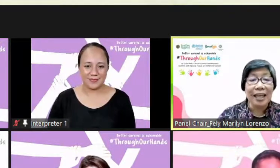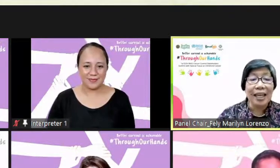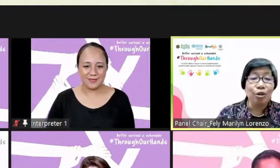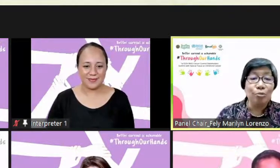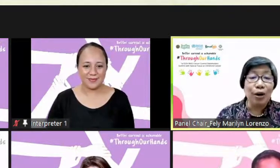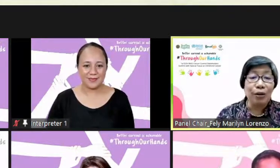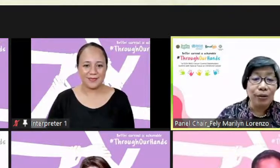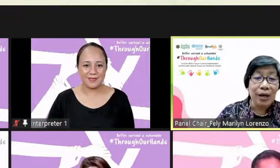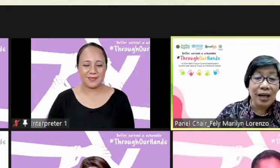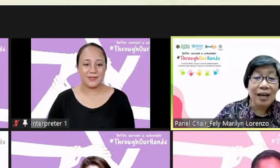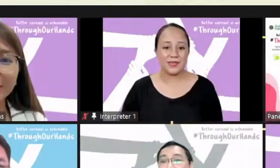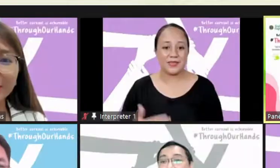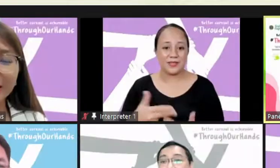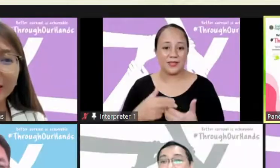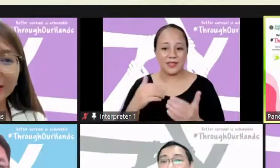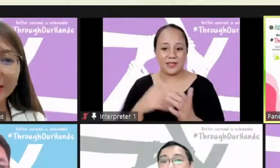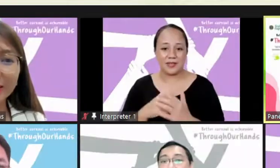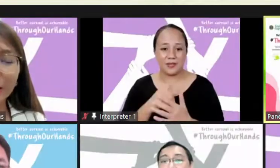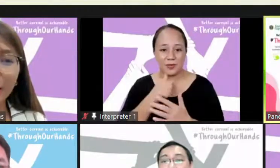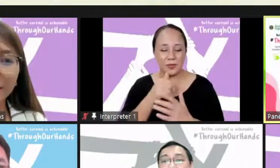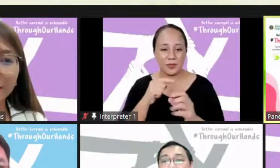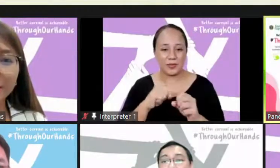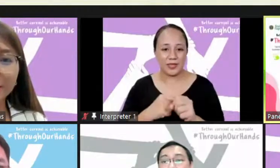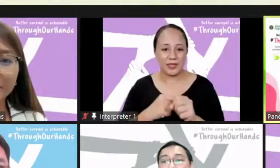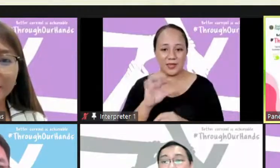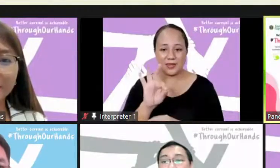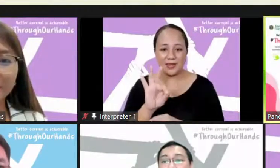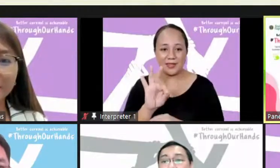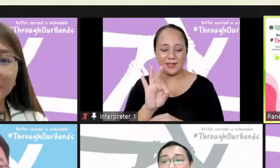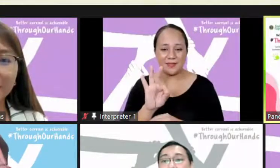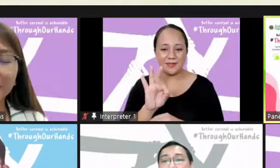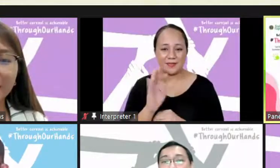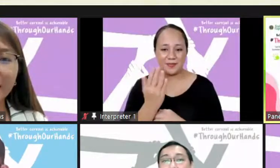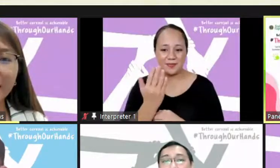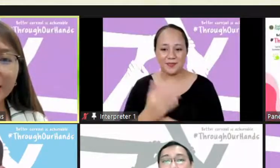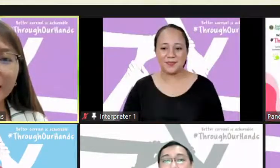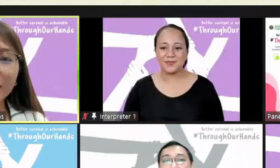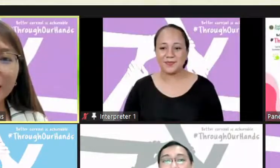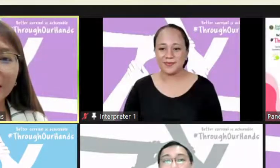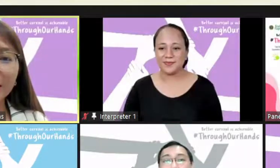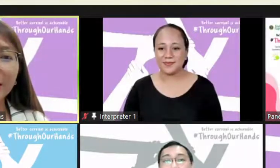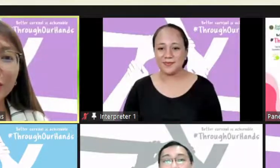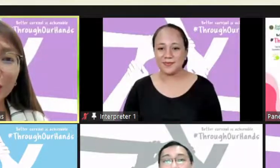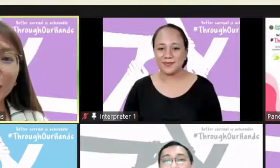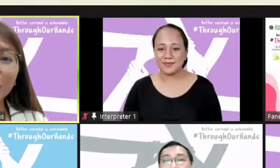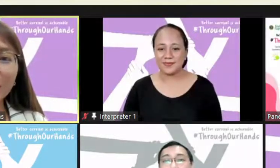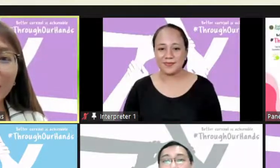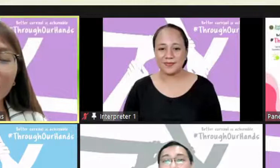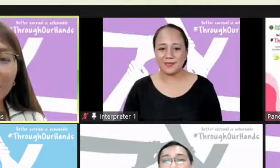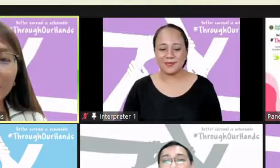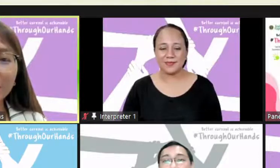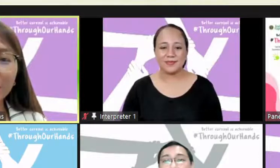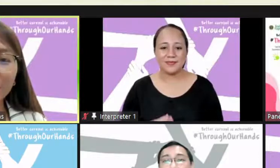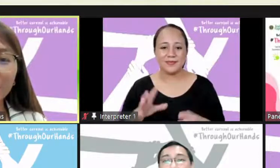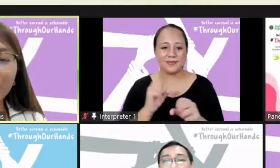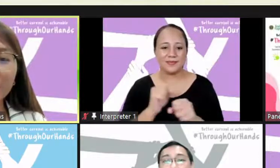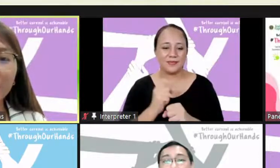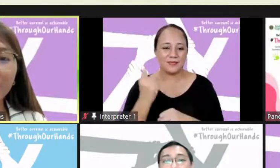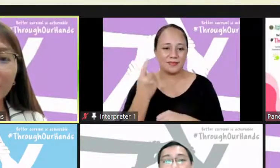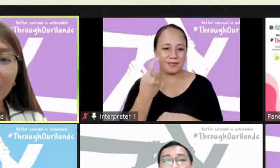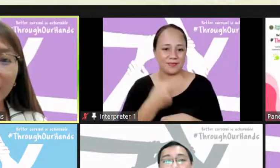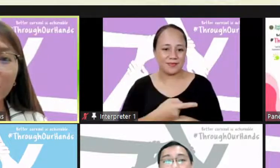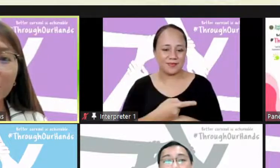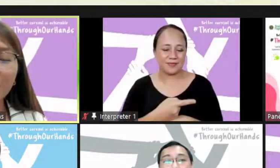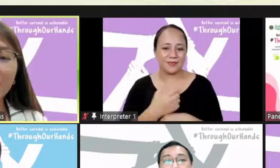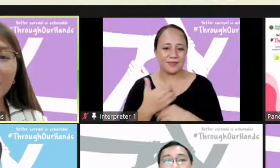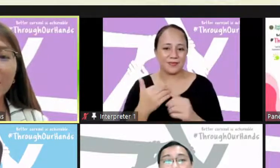Join us again tomorrow. We will start at 9 o'clock. Yes, and this concludes our first day of virtual